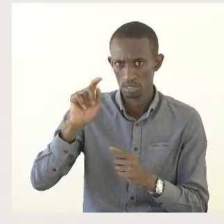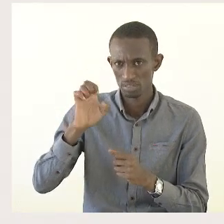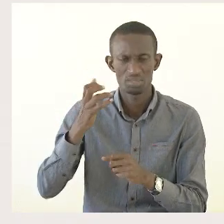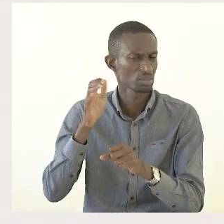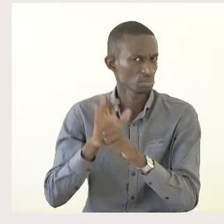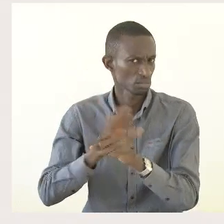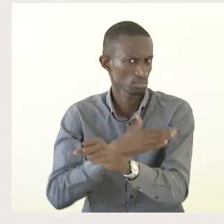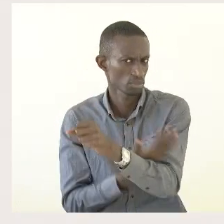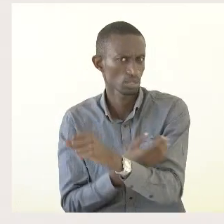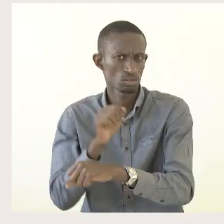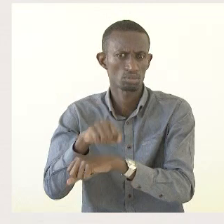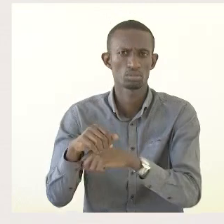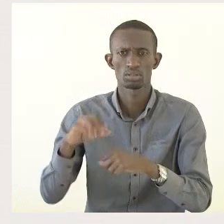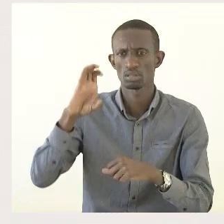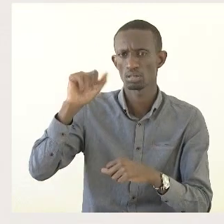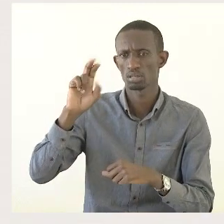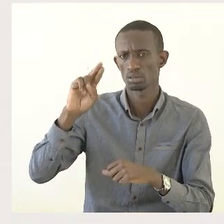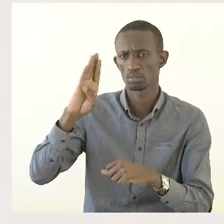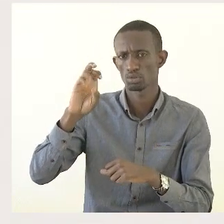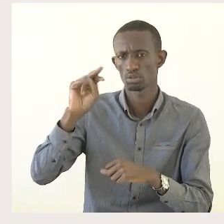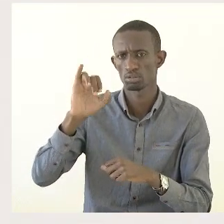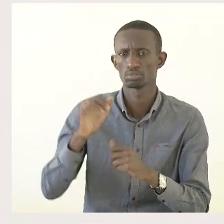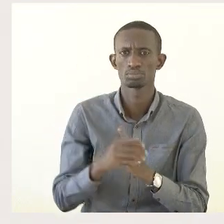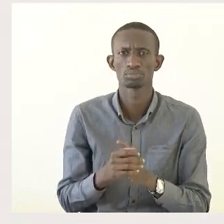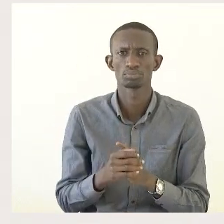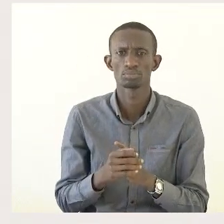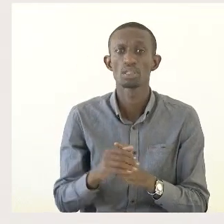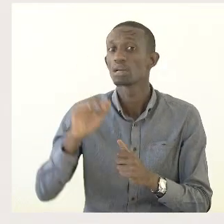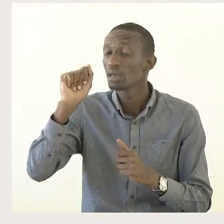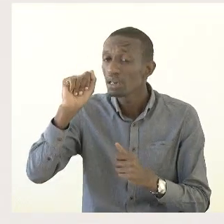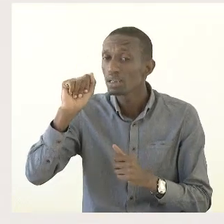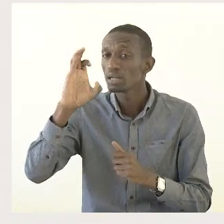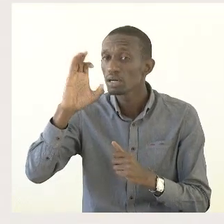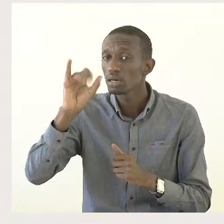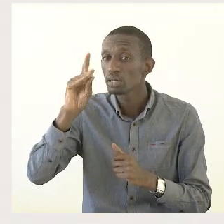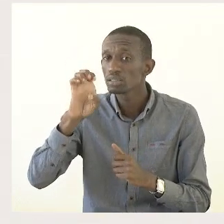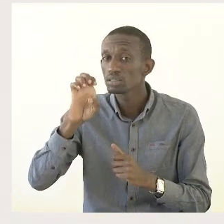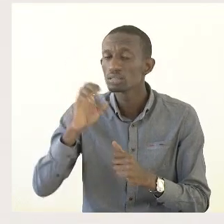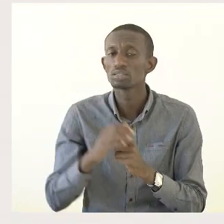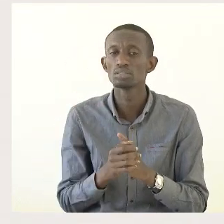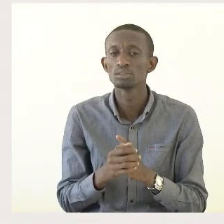proteins. So it means that amino acids are the building blocks of proteins.